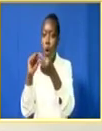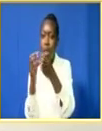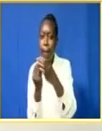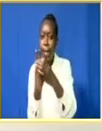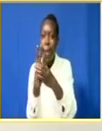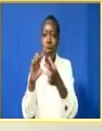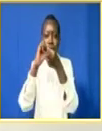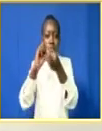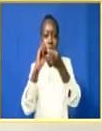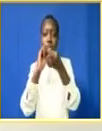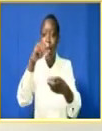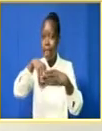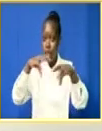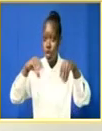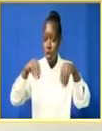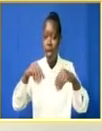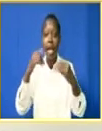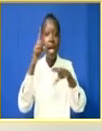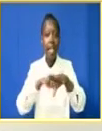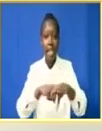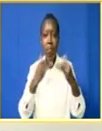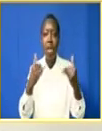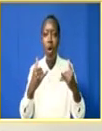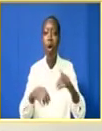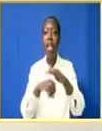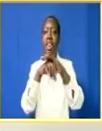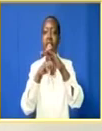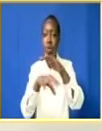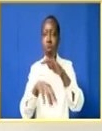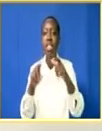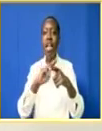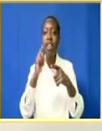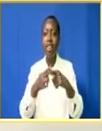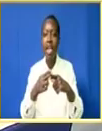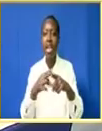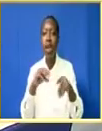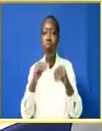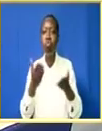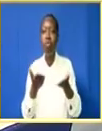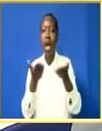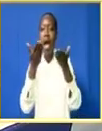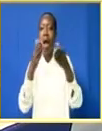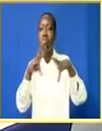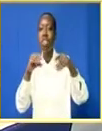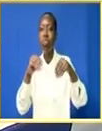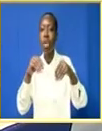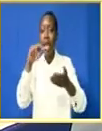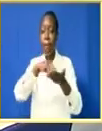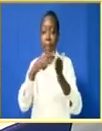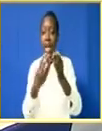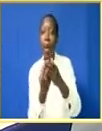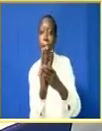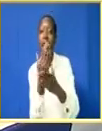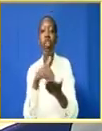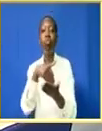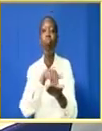soil. Yes. So when the roots have now started getting away from the soil or out of the soil, is the plant strong? No, it's not. So eventually what is going to